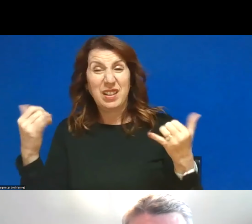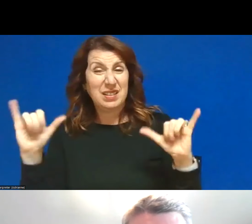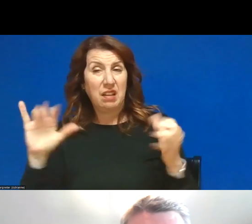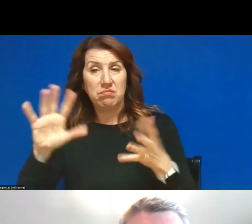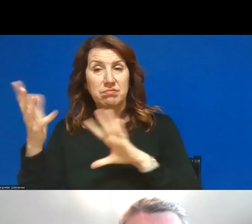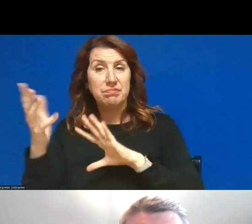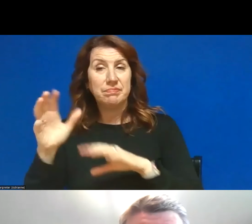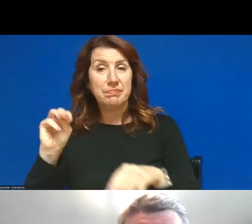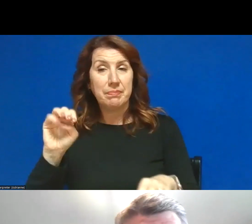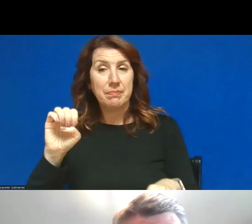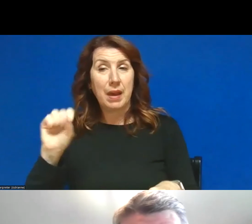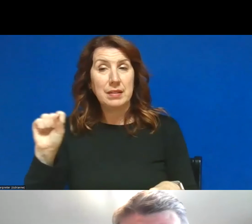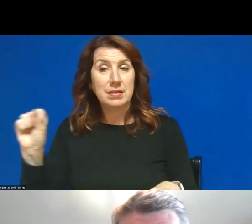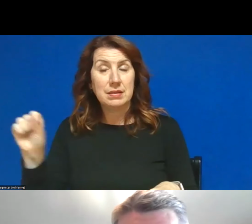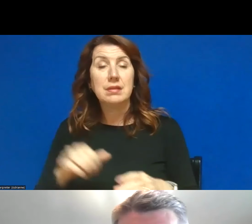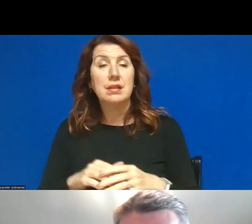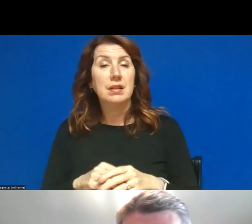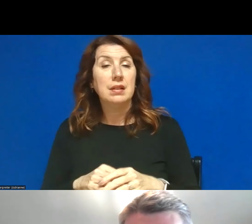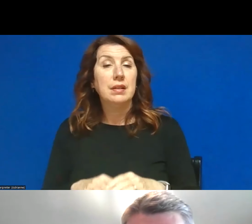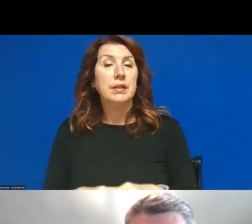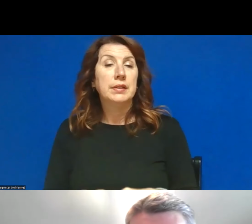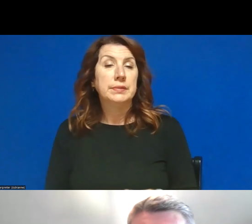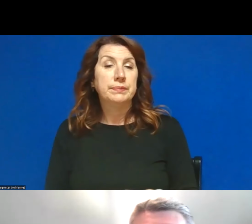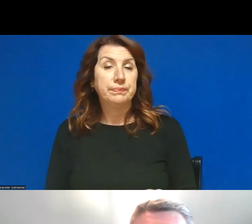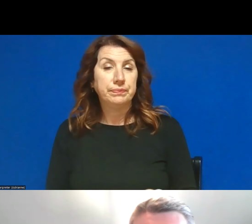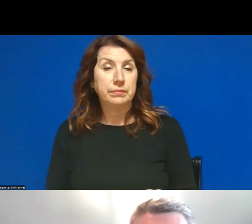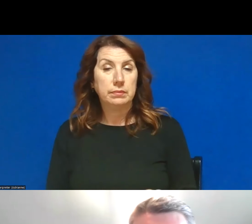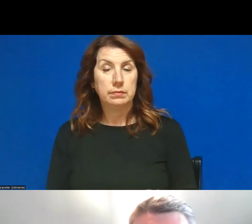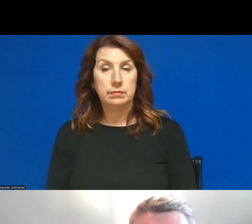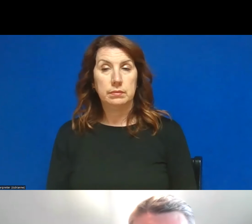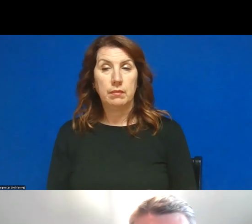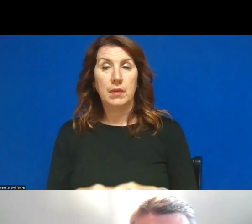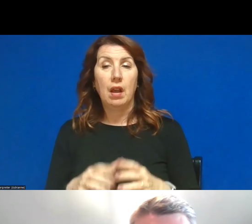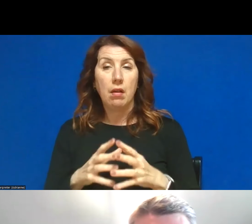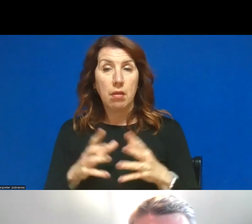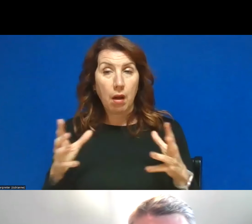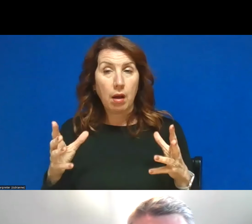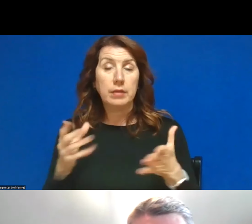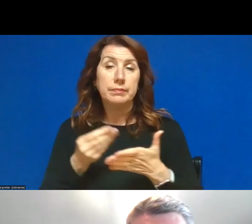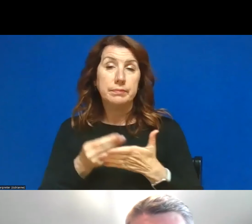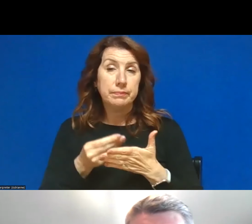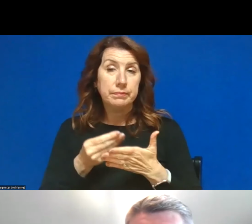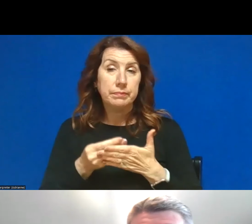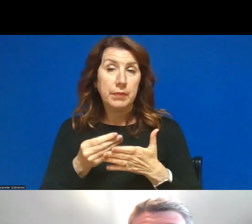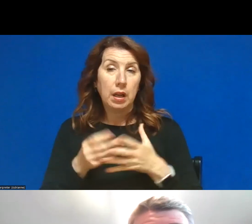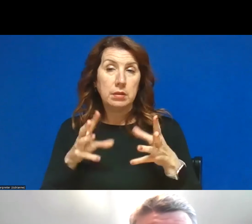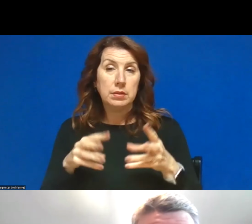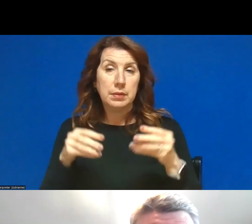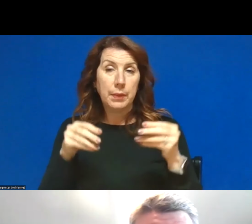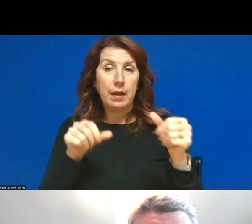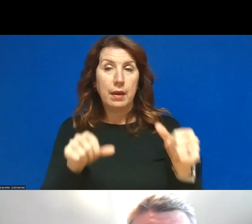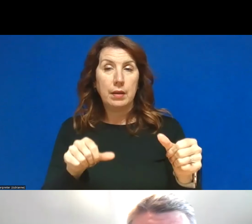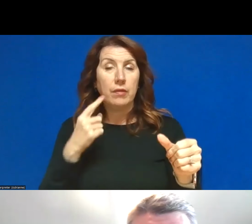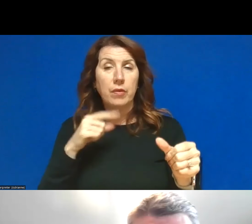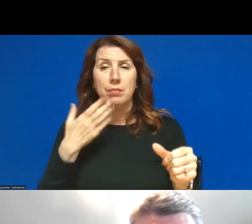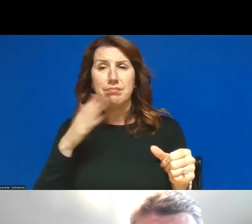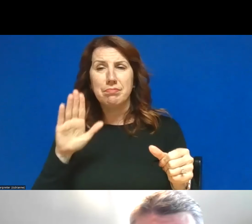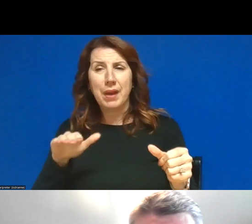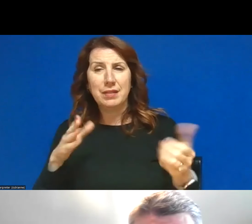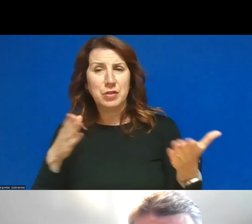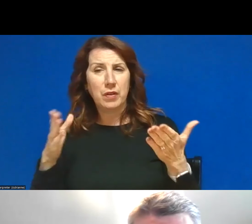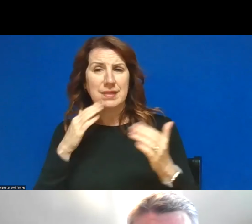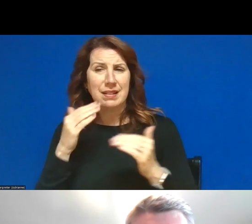mess. More useful language is that we were spending a large amount of public funds for poor service and